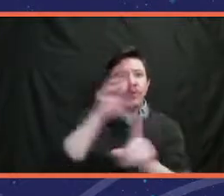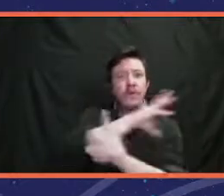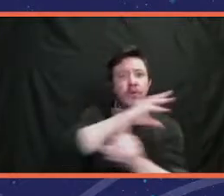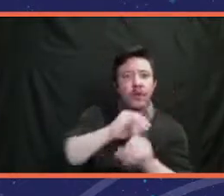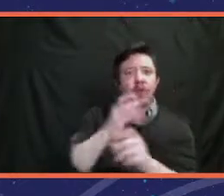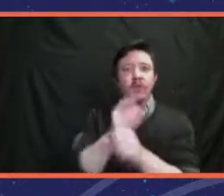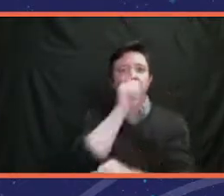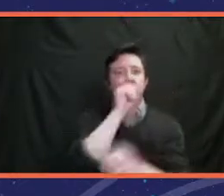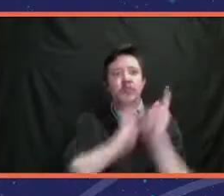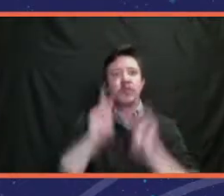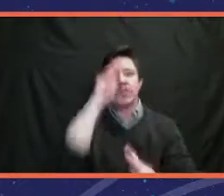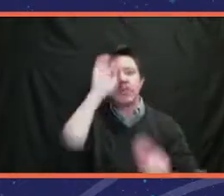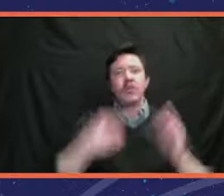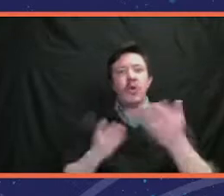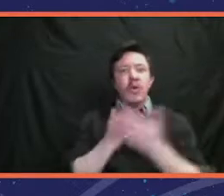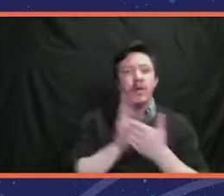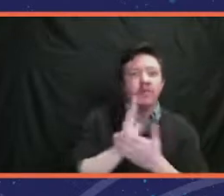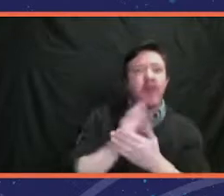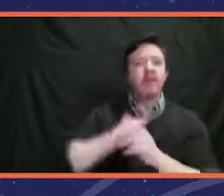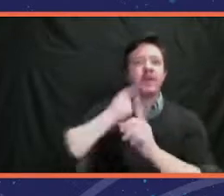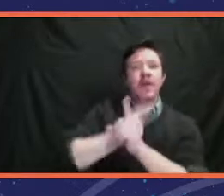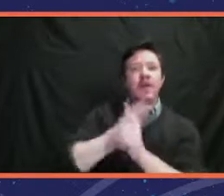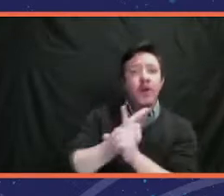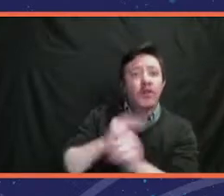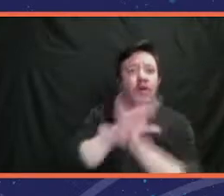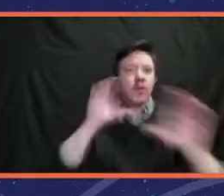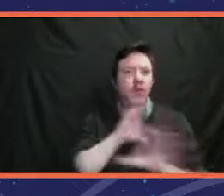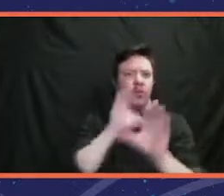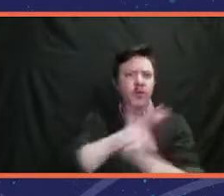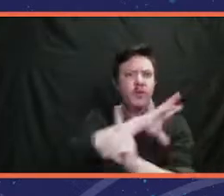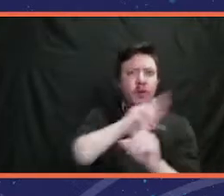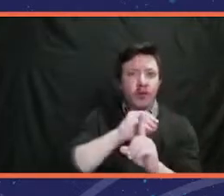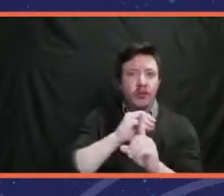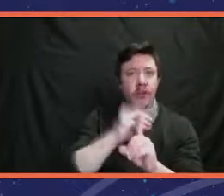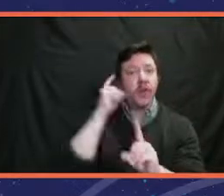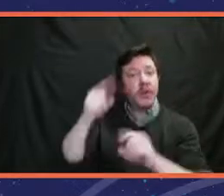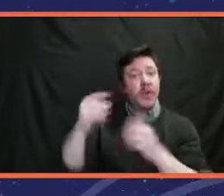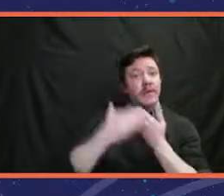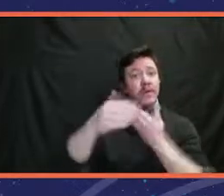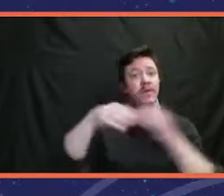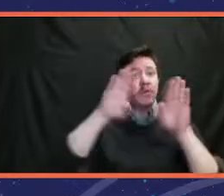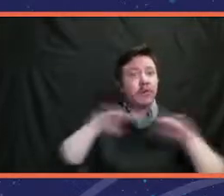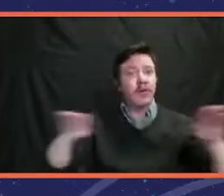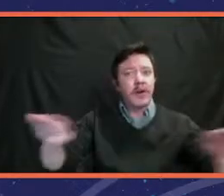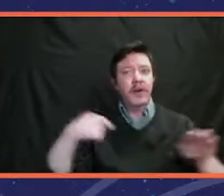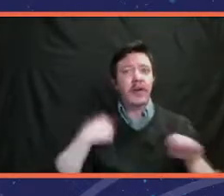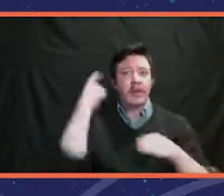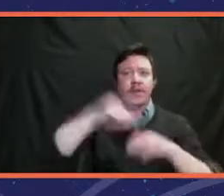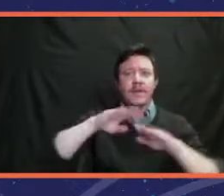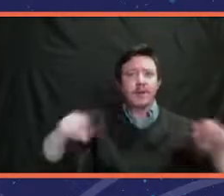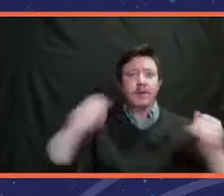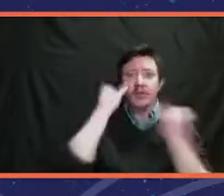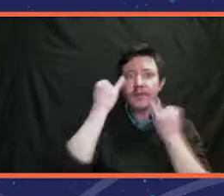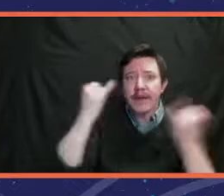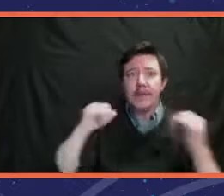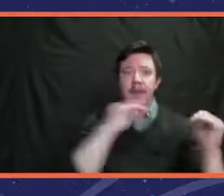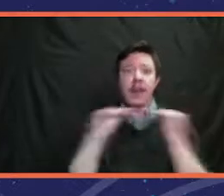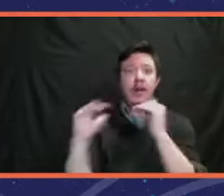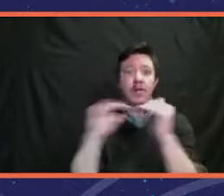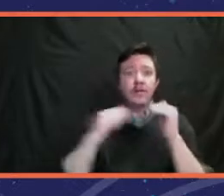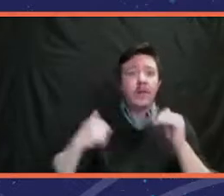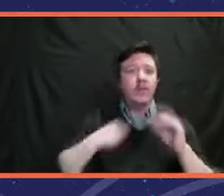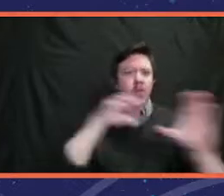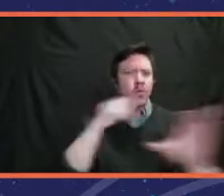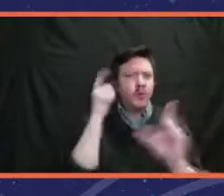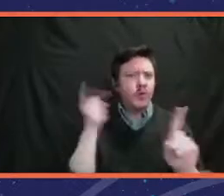it for the culture. For the future of our kids, for the future of ideas in our peers, we do it for the culture. Breaking bread and concepts, speaking